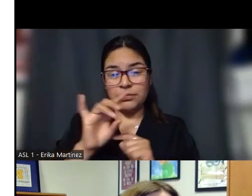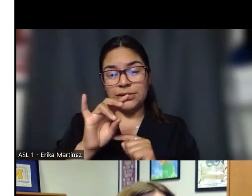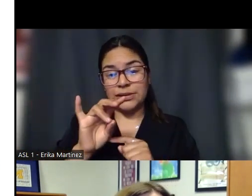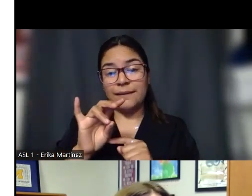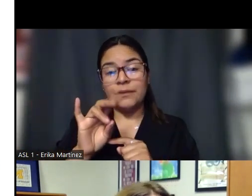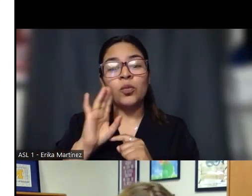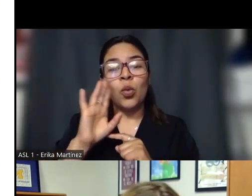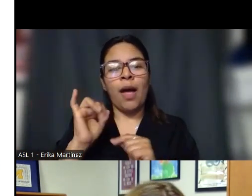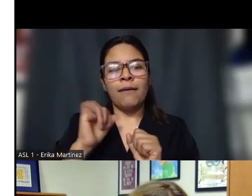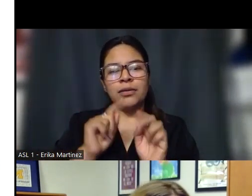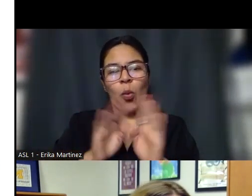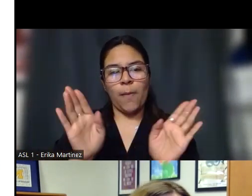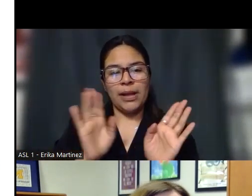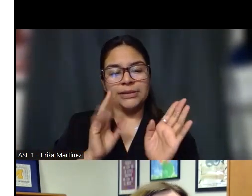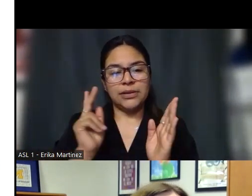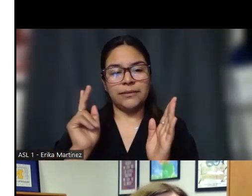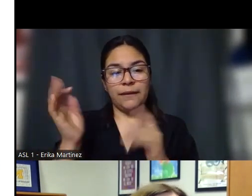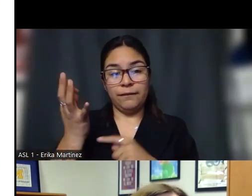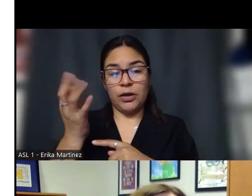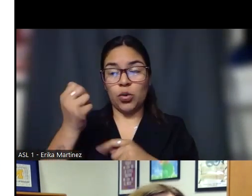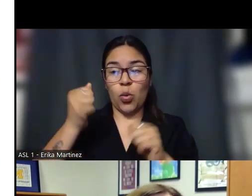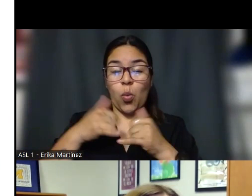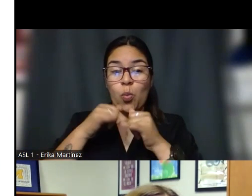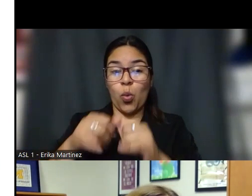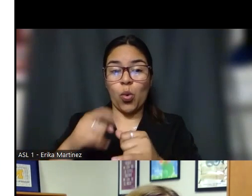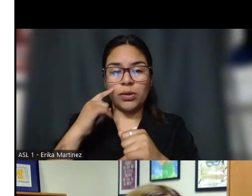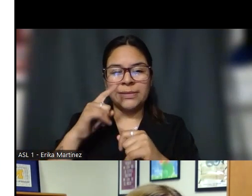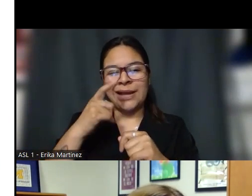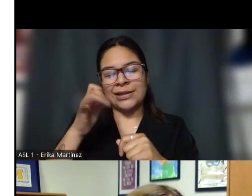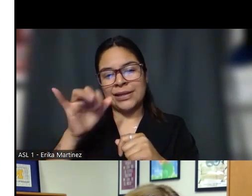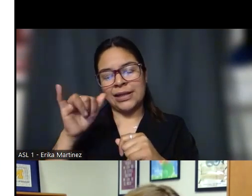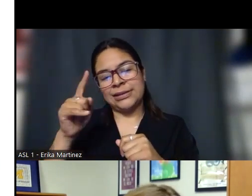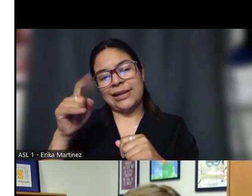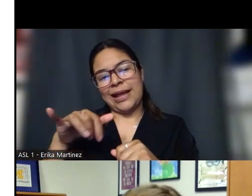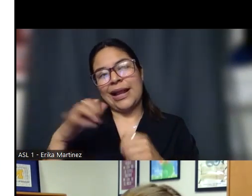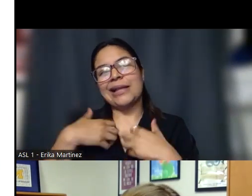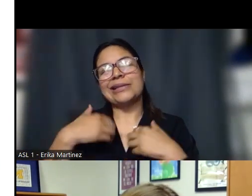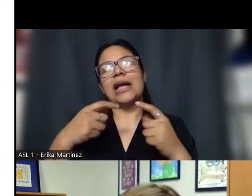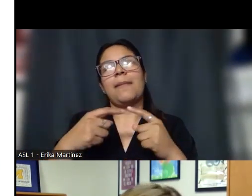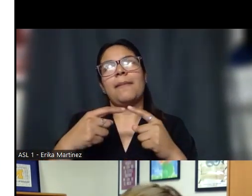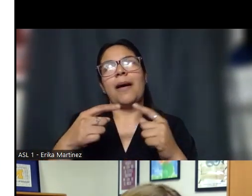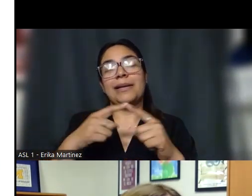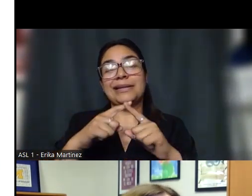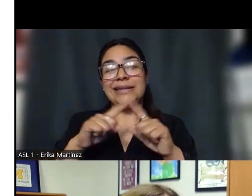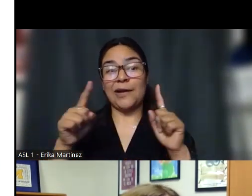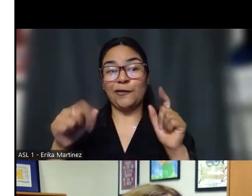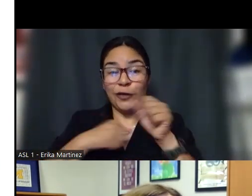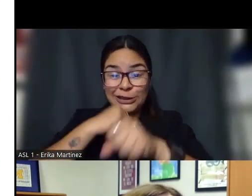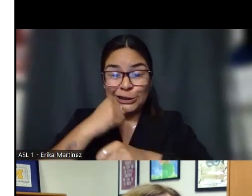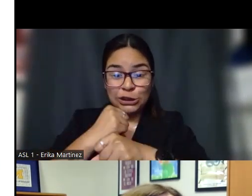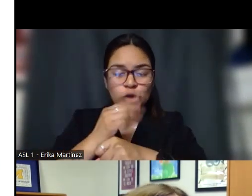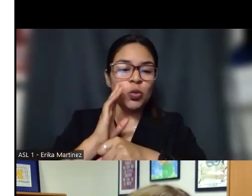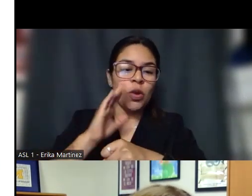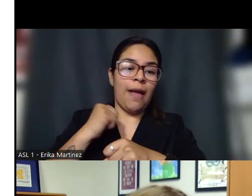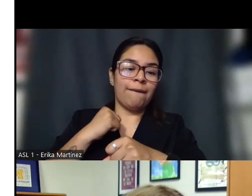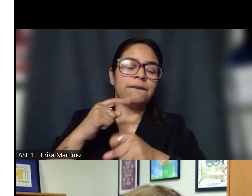slide will show you some of the funds that we oversee. But because federal awards often come with multiple years of operation, at any given